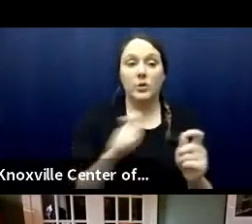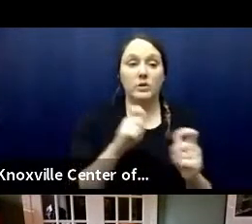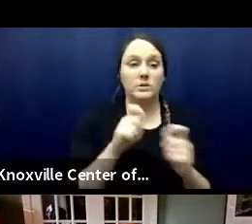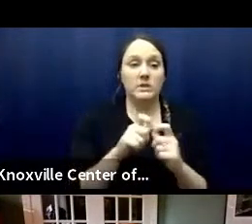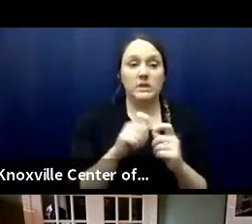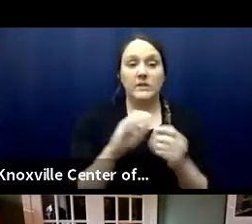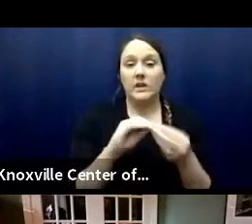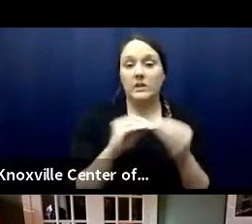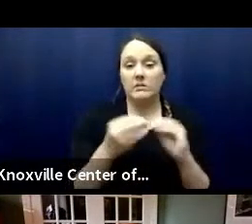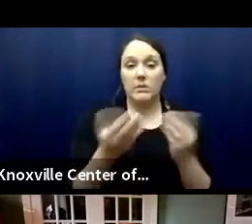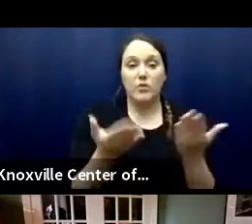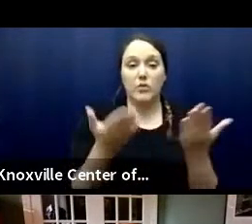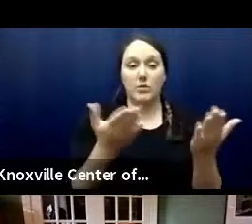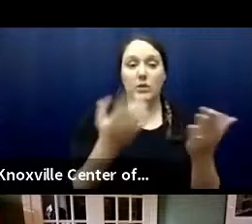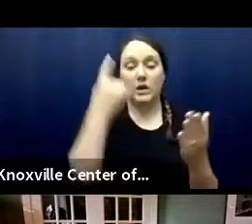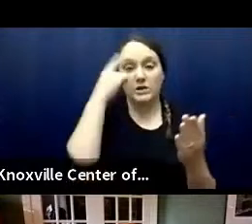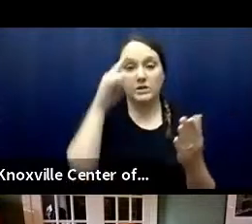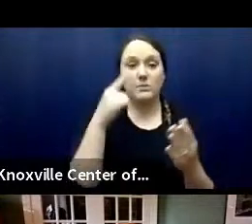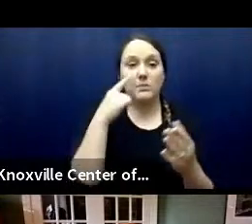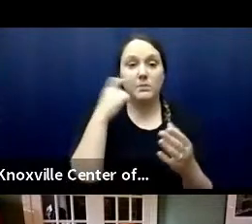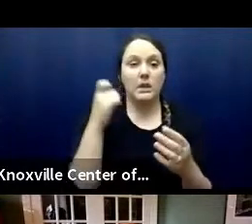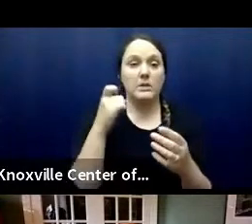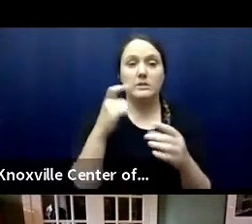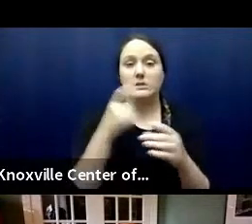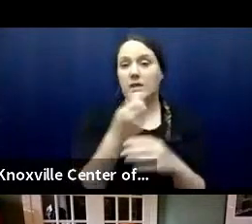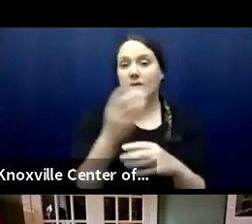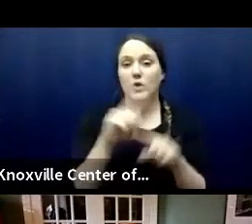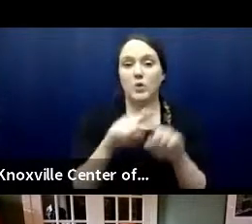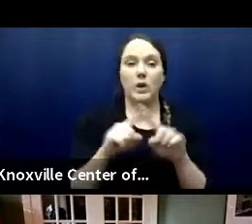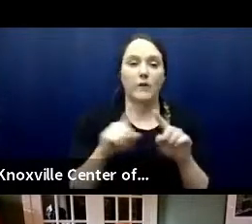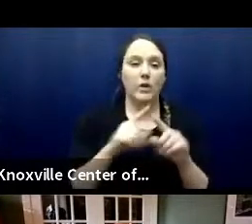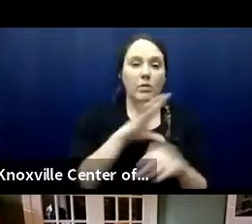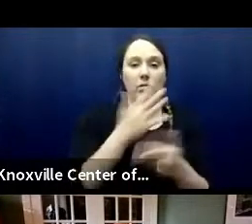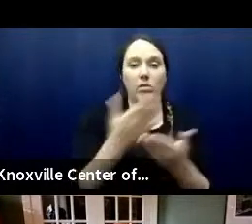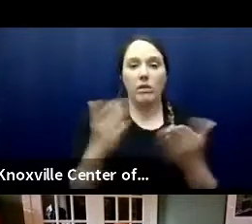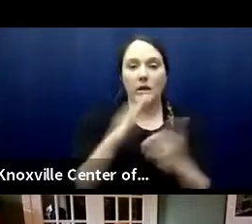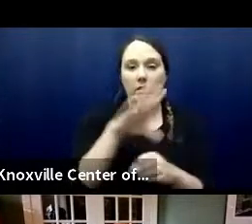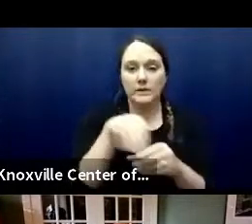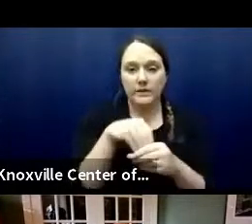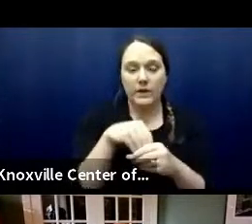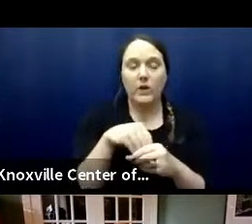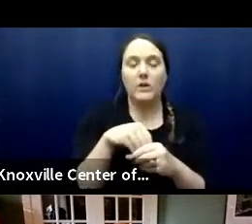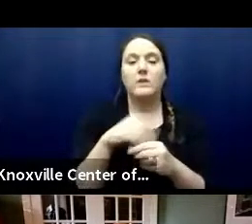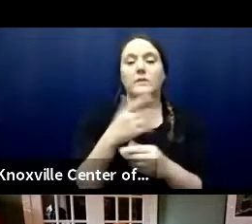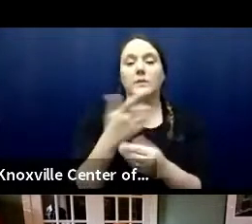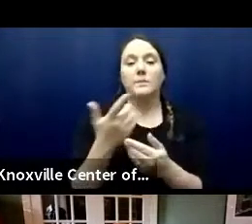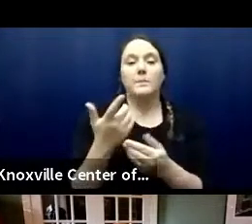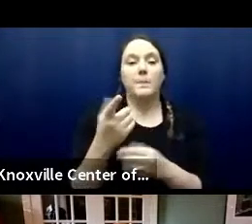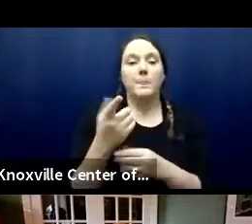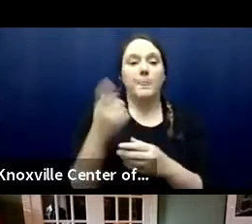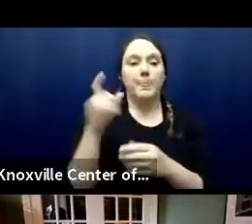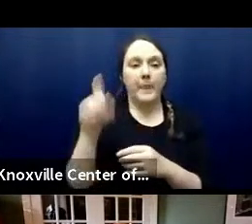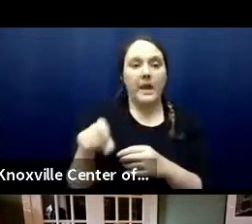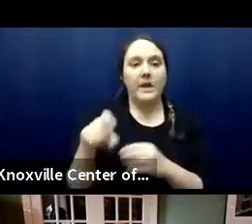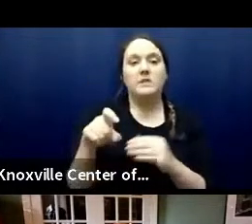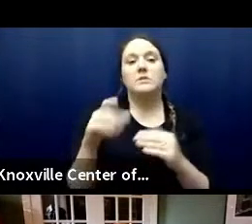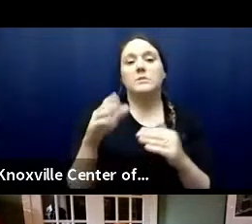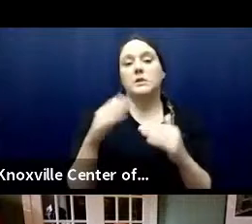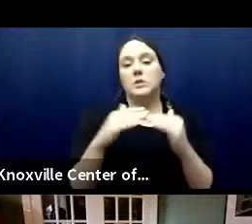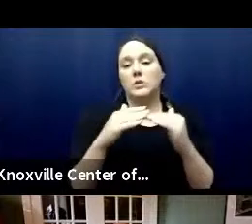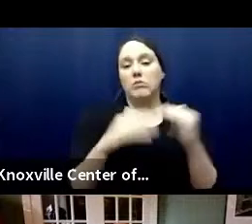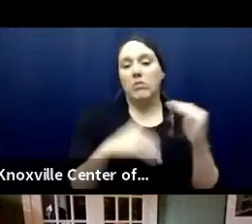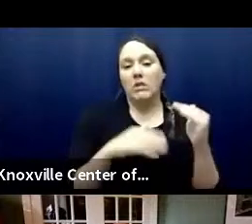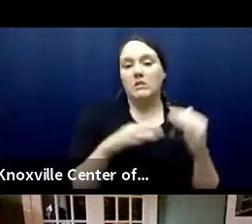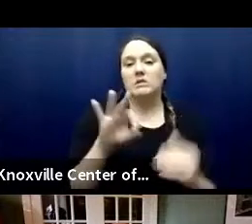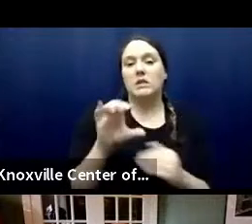specific number recommendations because it's multifactorial. We discussed this before, but it has to do with the square